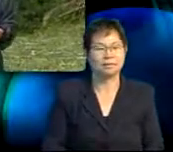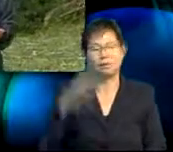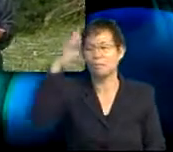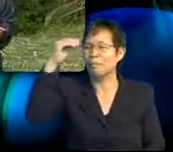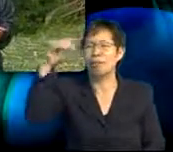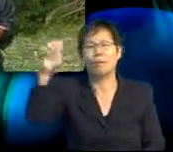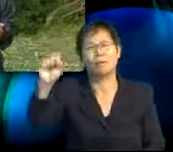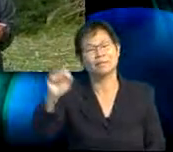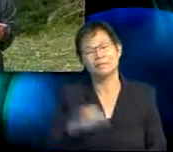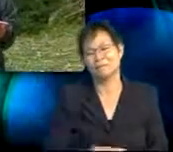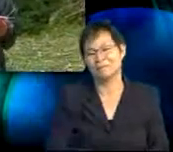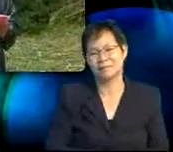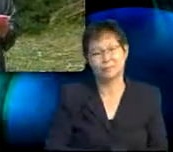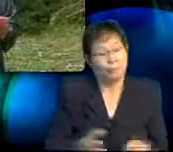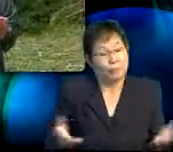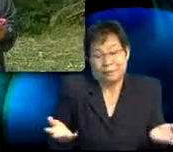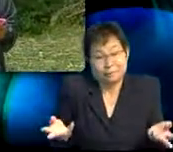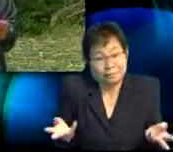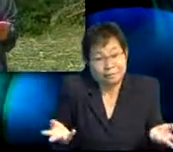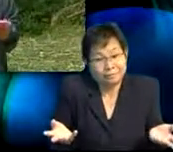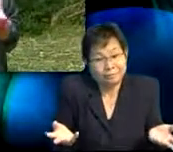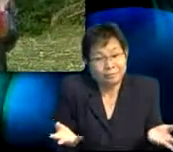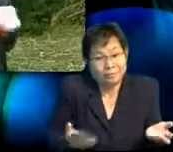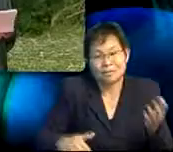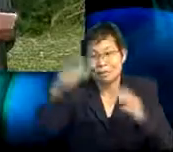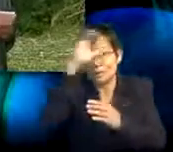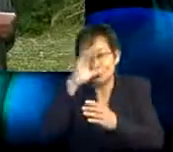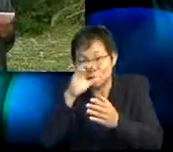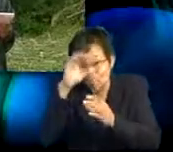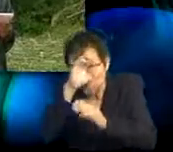Boys. Well, here's my Snoop report.